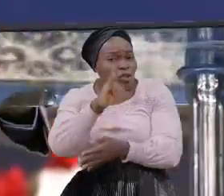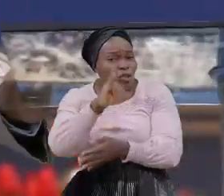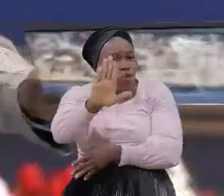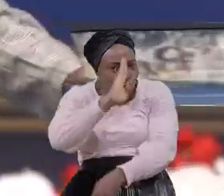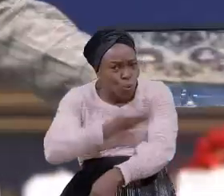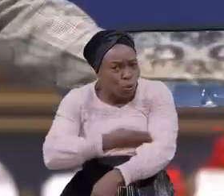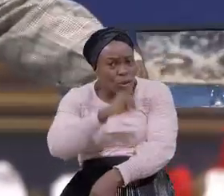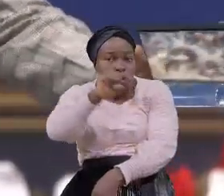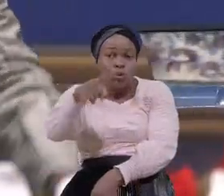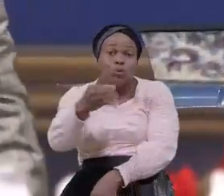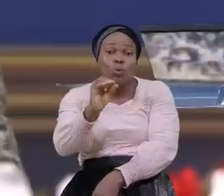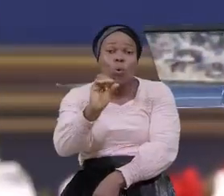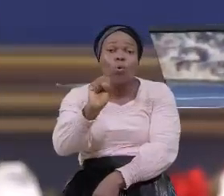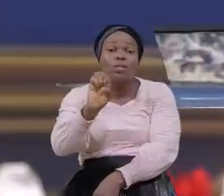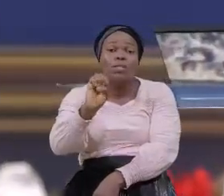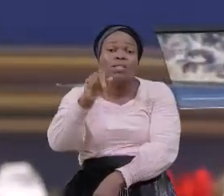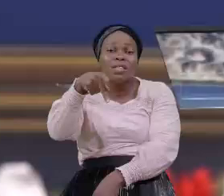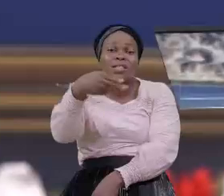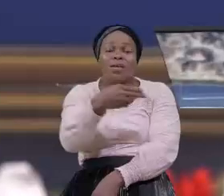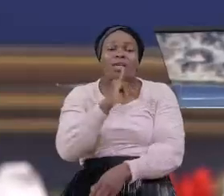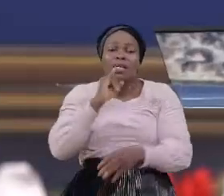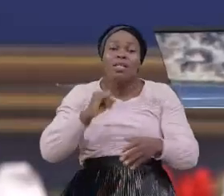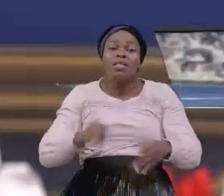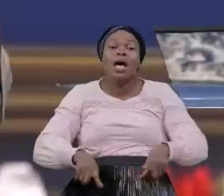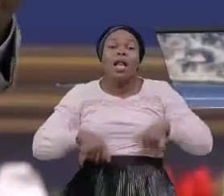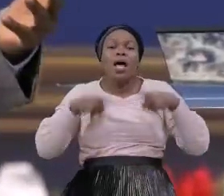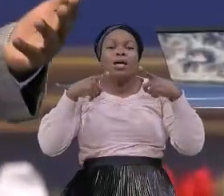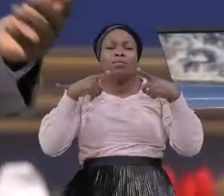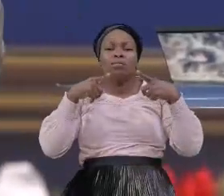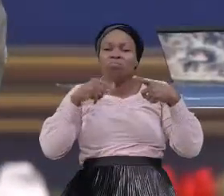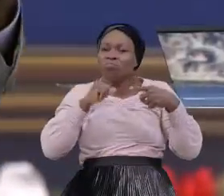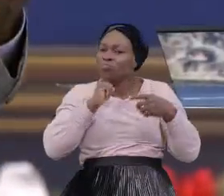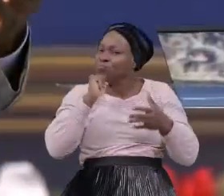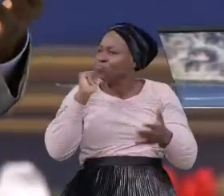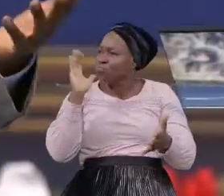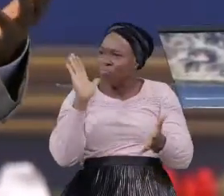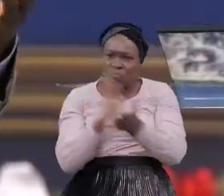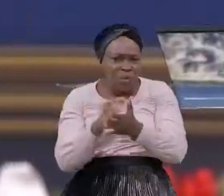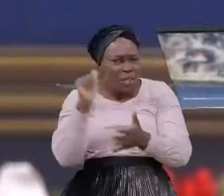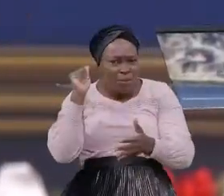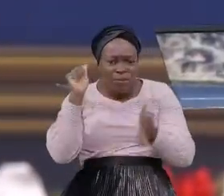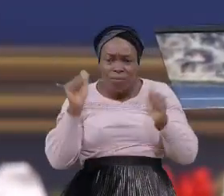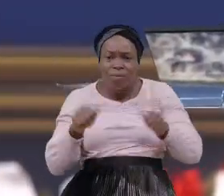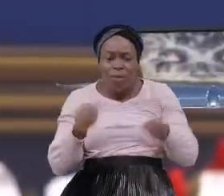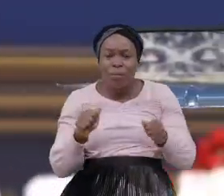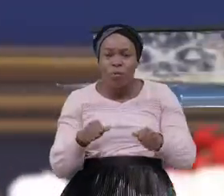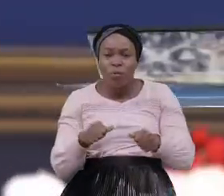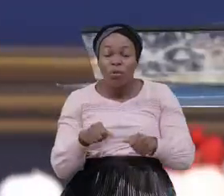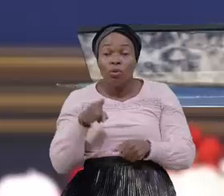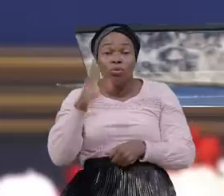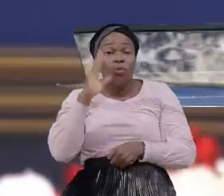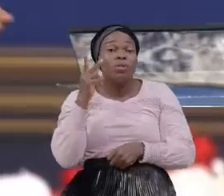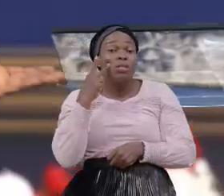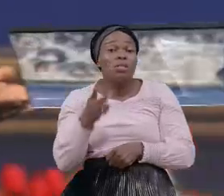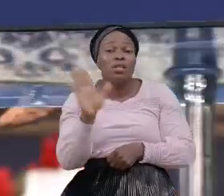to him so that you will see your son. Joseph, you thought I